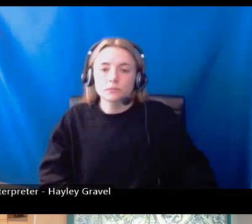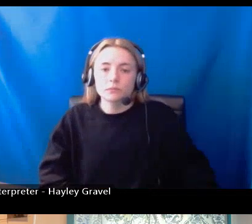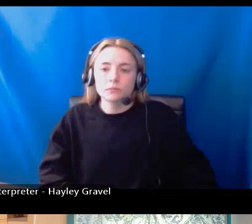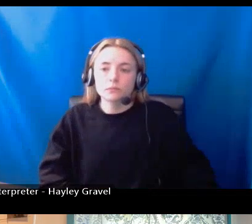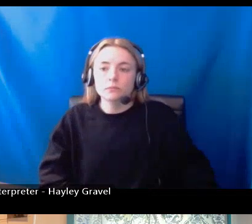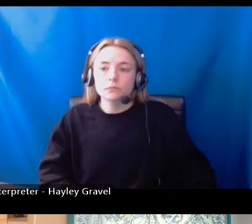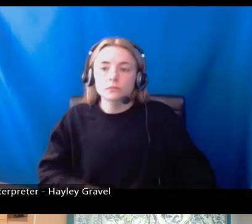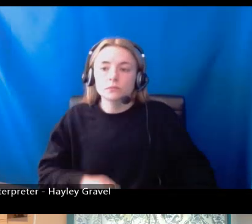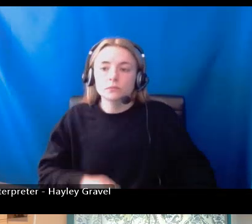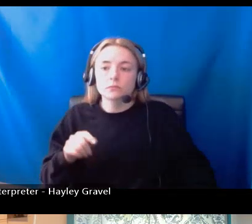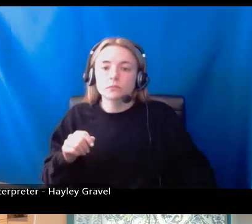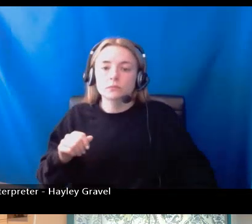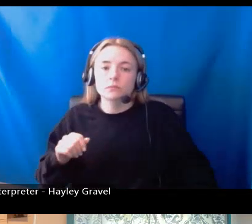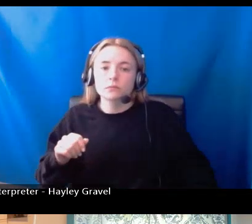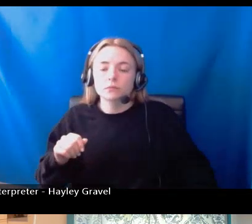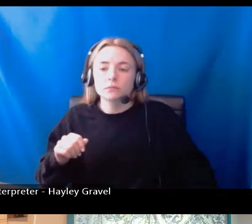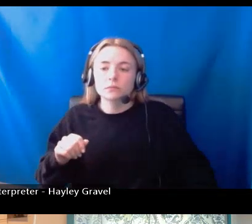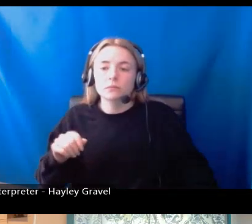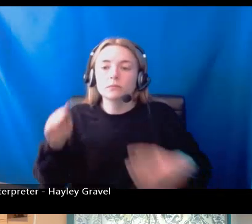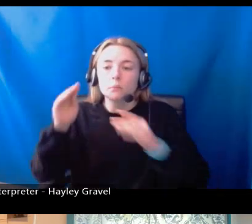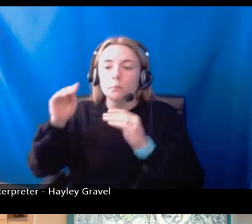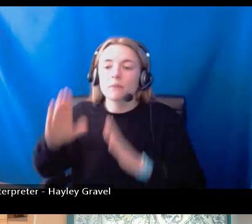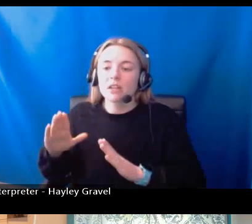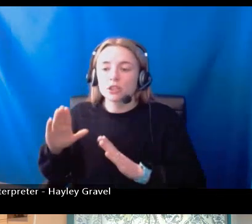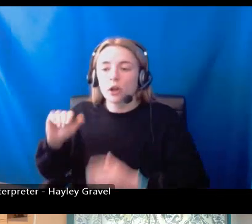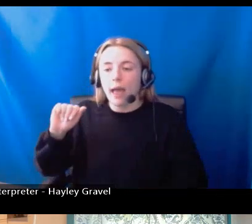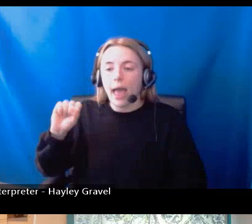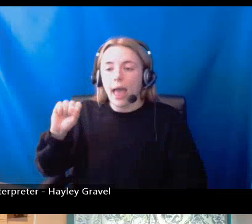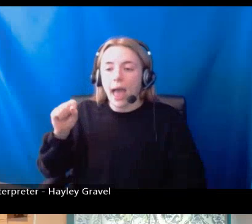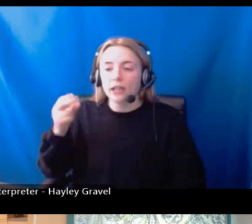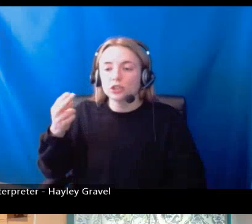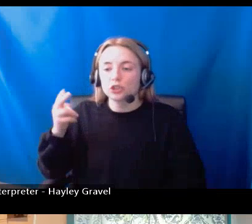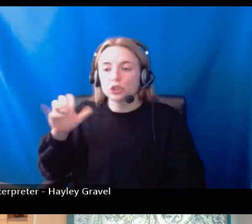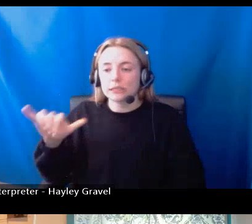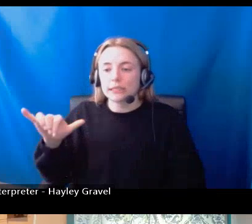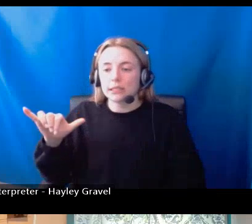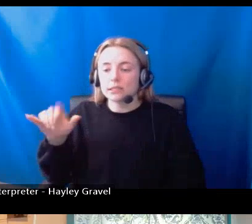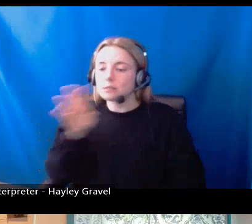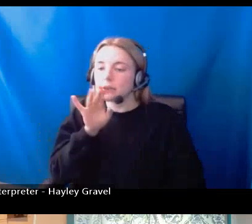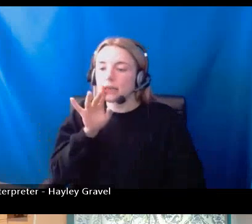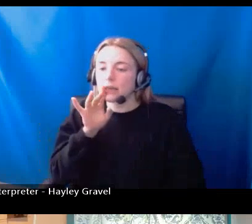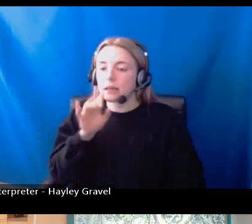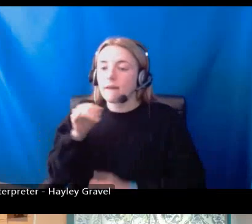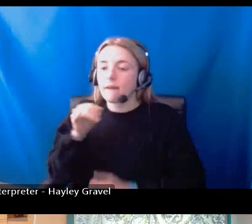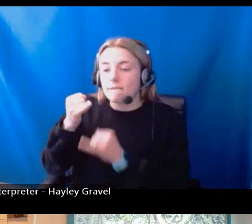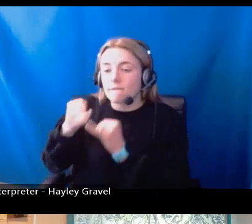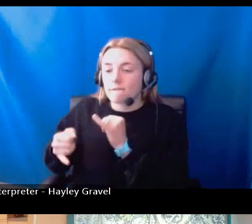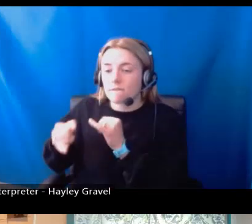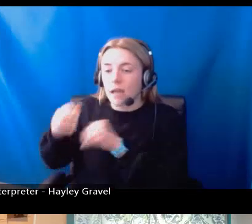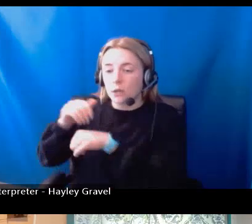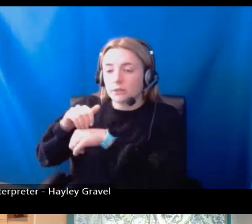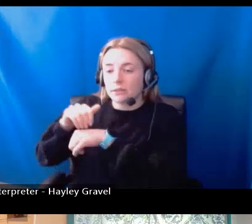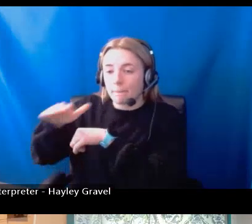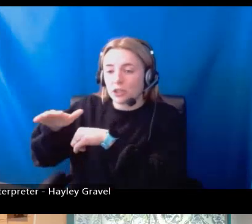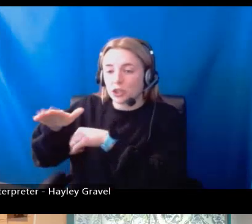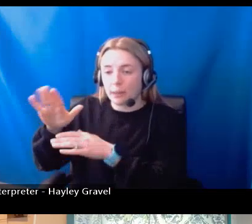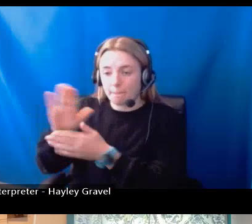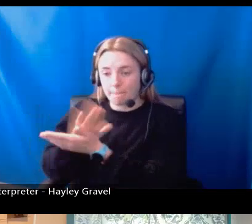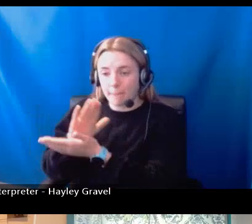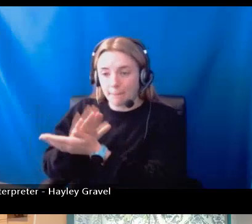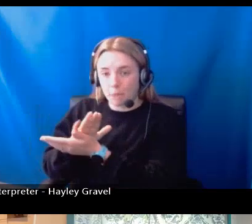So I'm gonna Professor. stop. Yes. In that final, in the final submission of our paper, you